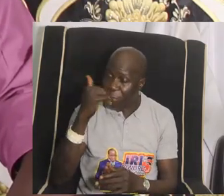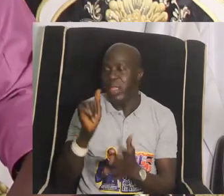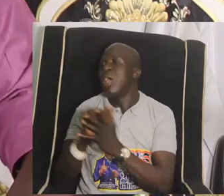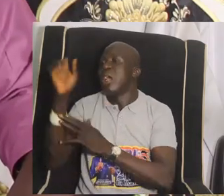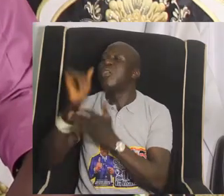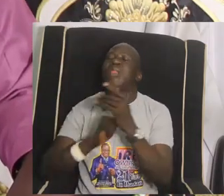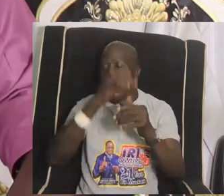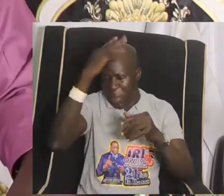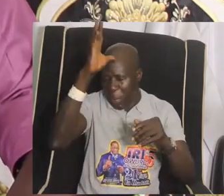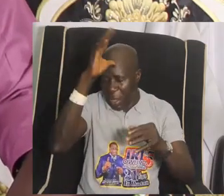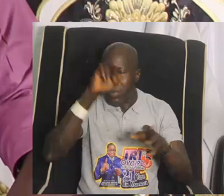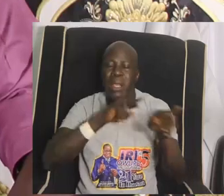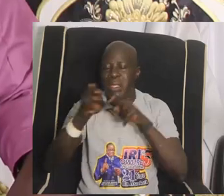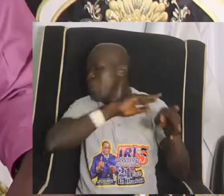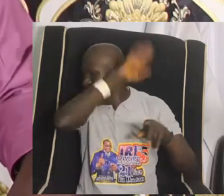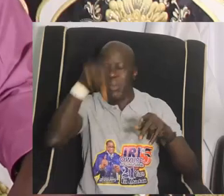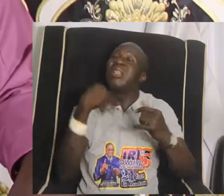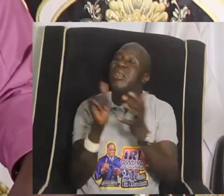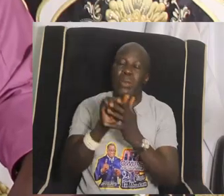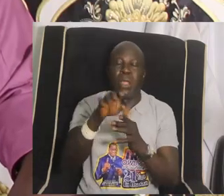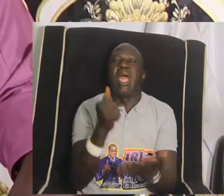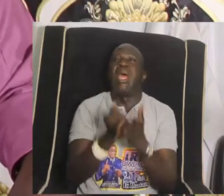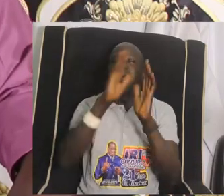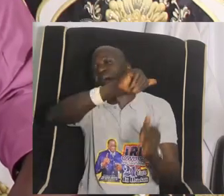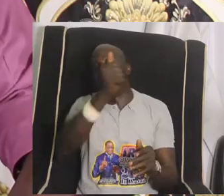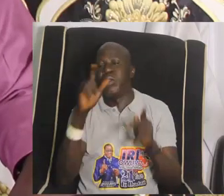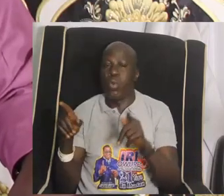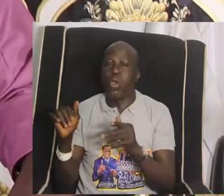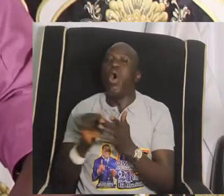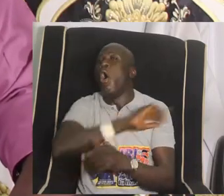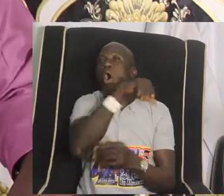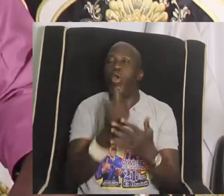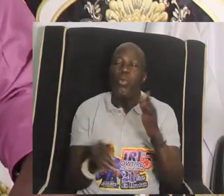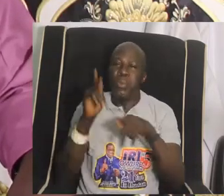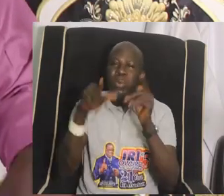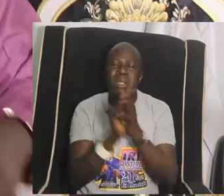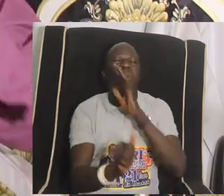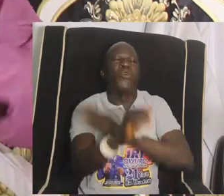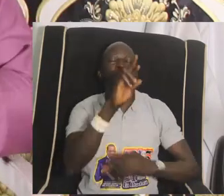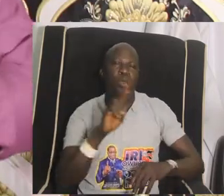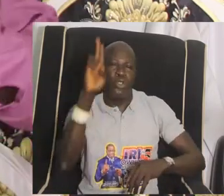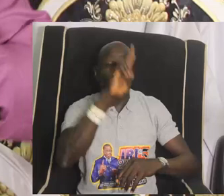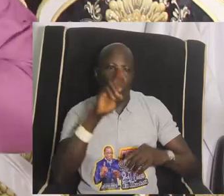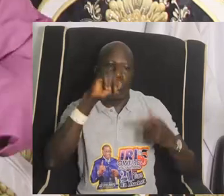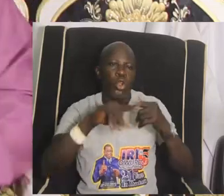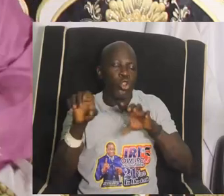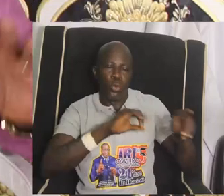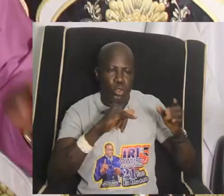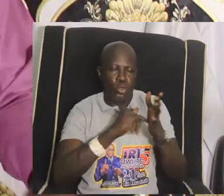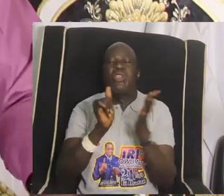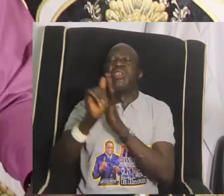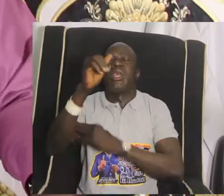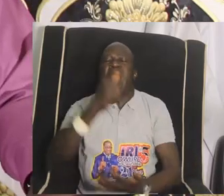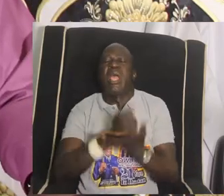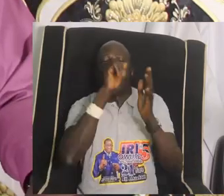Baba Shebi Oba, this is where Oba on a yano. Baba Shebi, I will never tell you to help. Obu, I want to see. I tell you no. What I say, I say. All the people are what